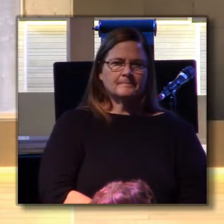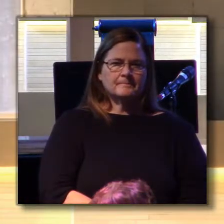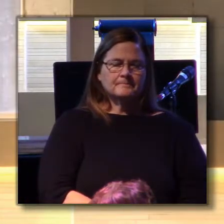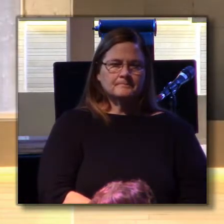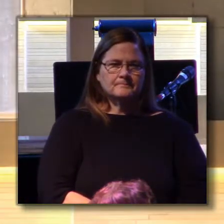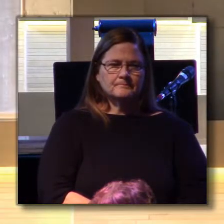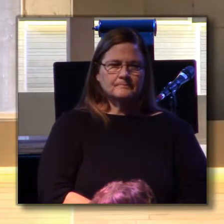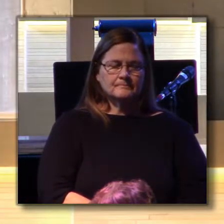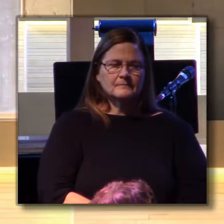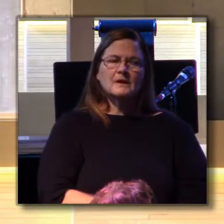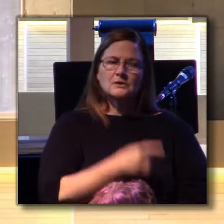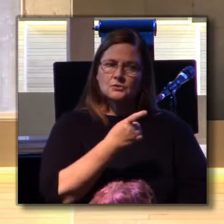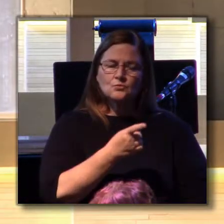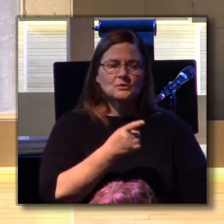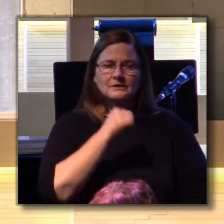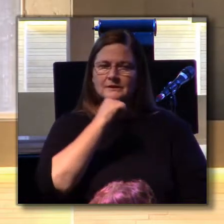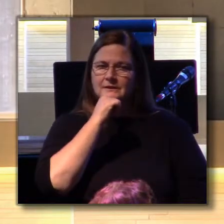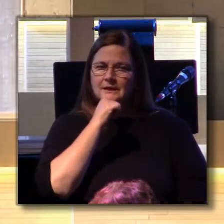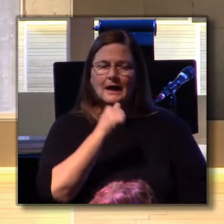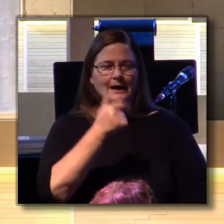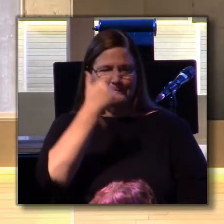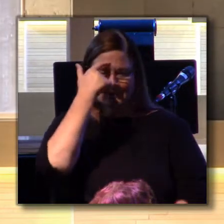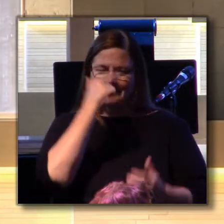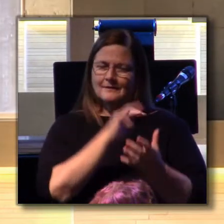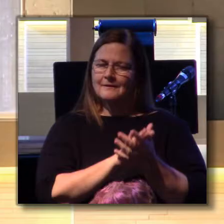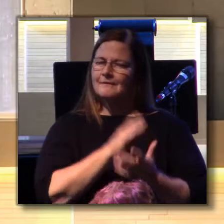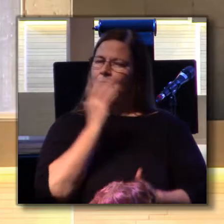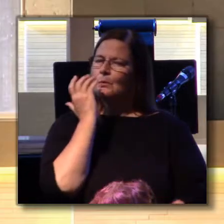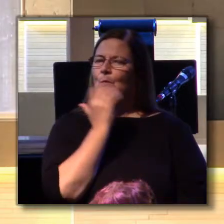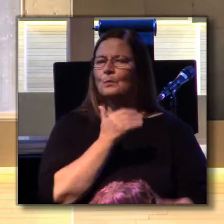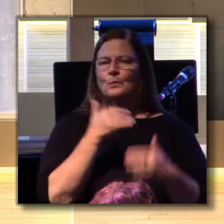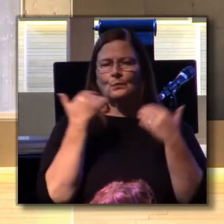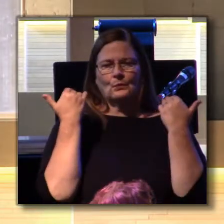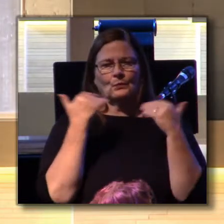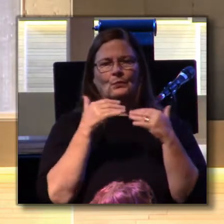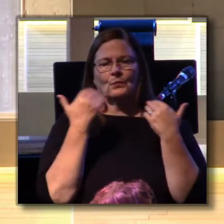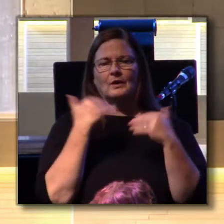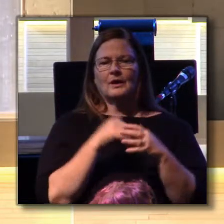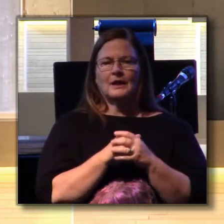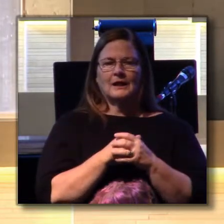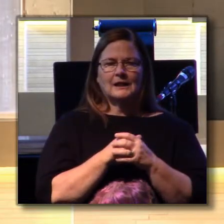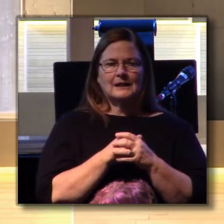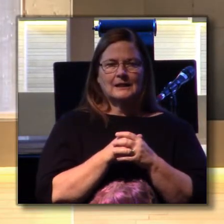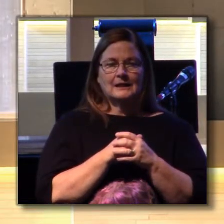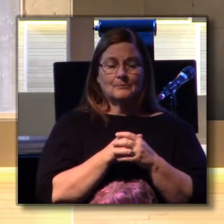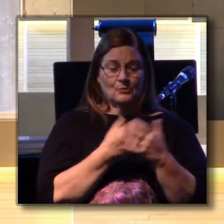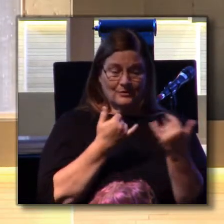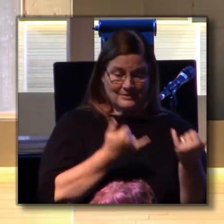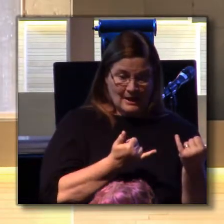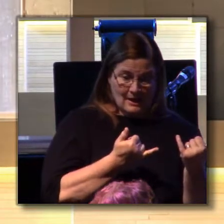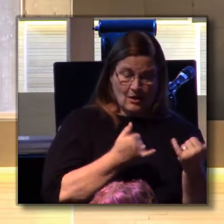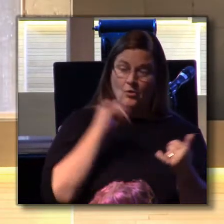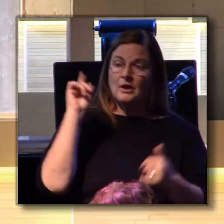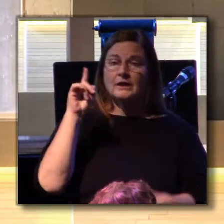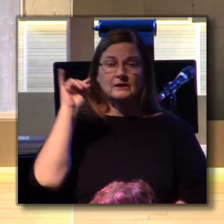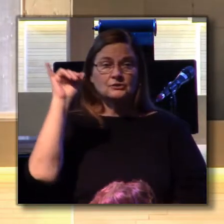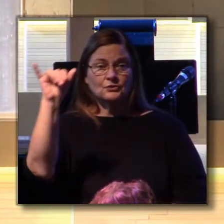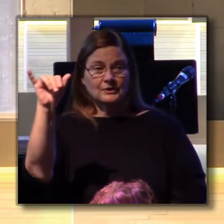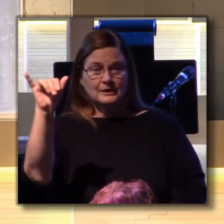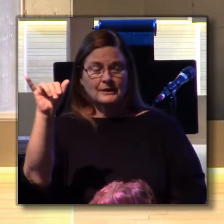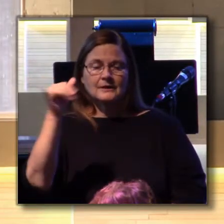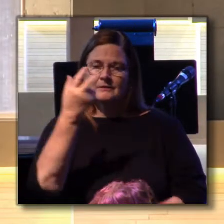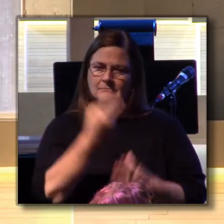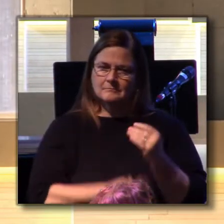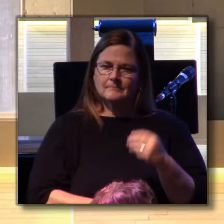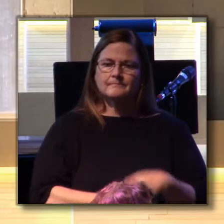that you will not believe, both now and into eternity. So we come and